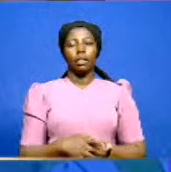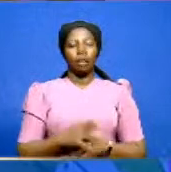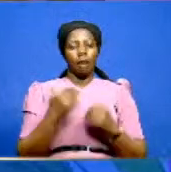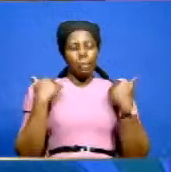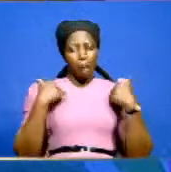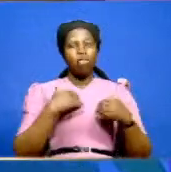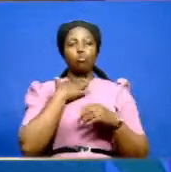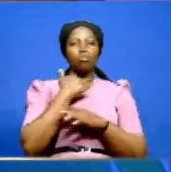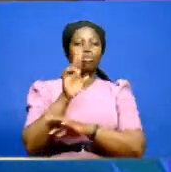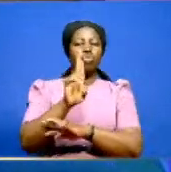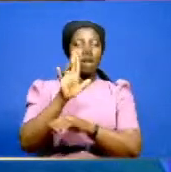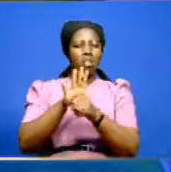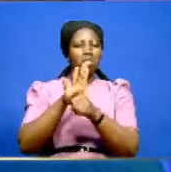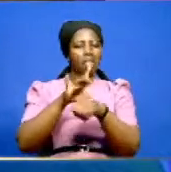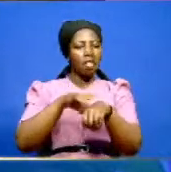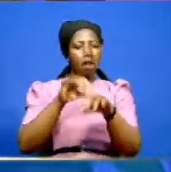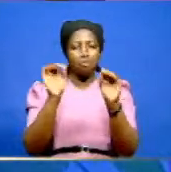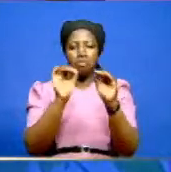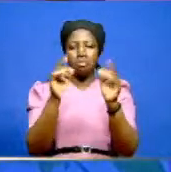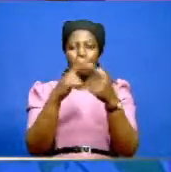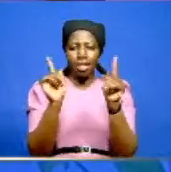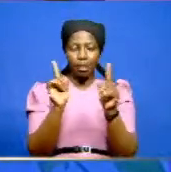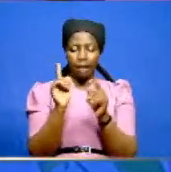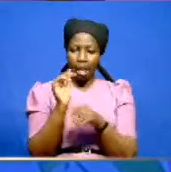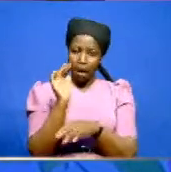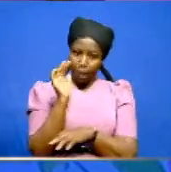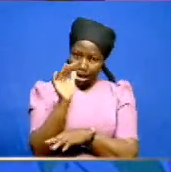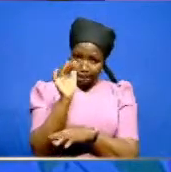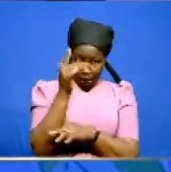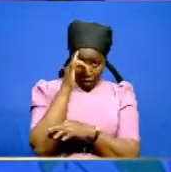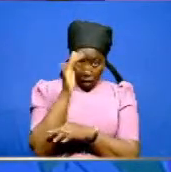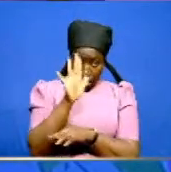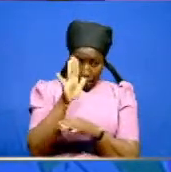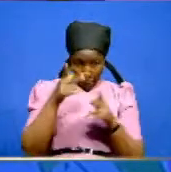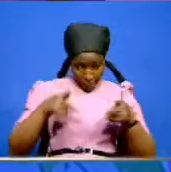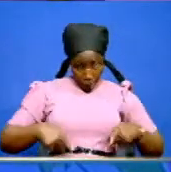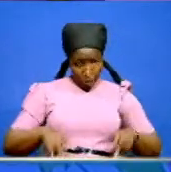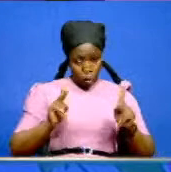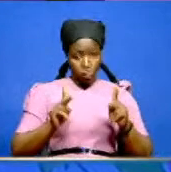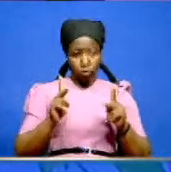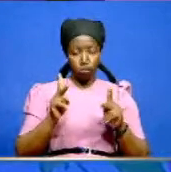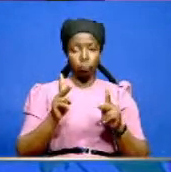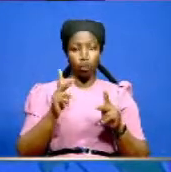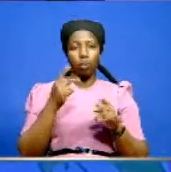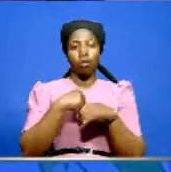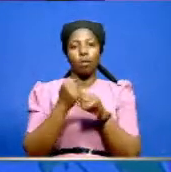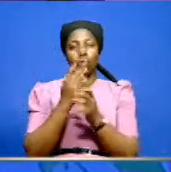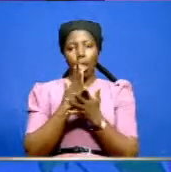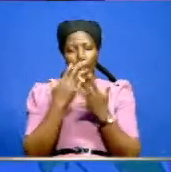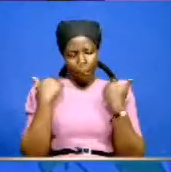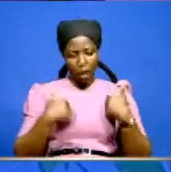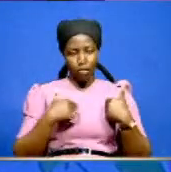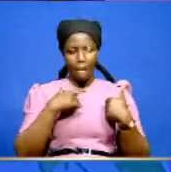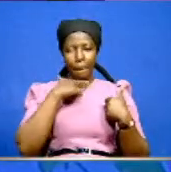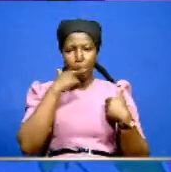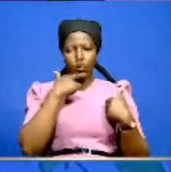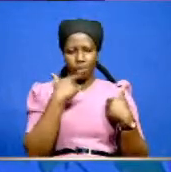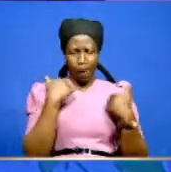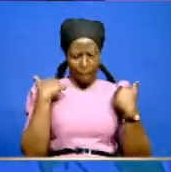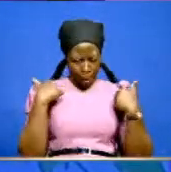time, but I seek your indulgence so that I just mention, for me personally,